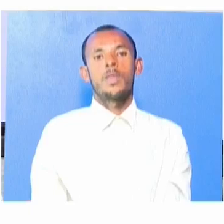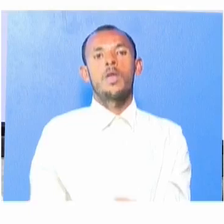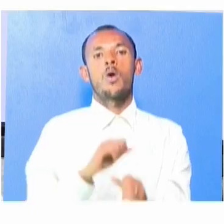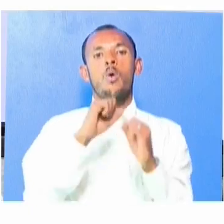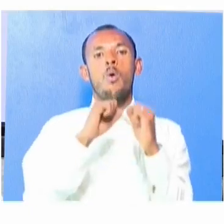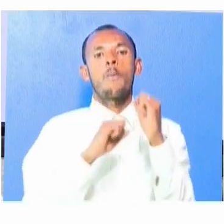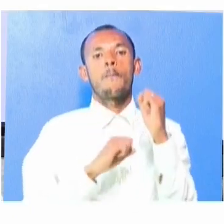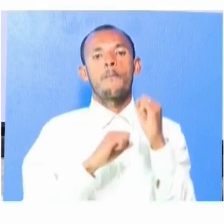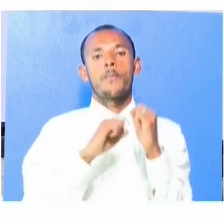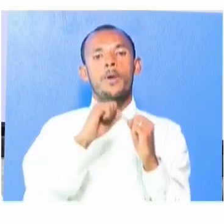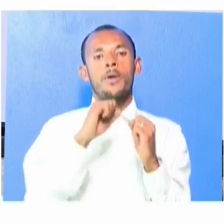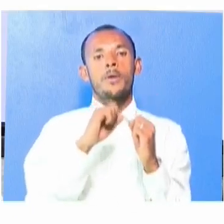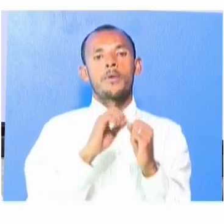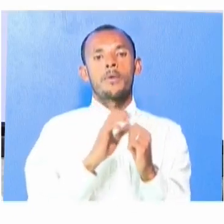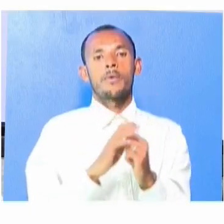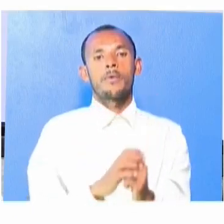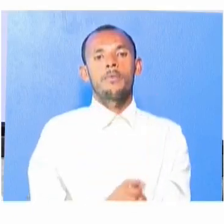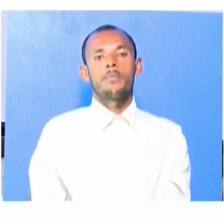Compare